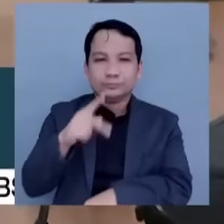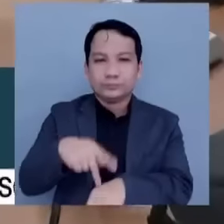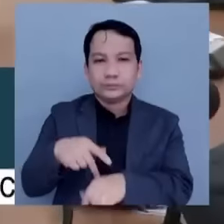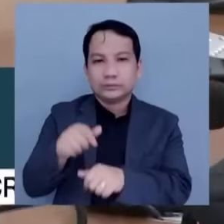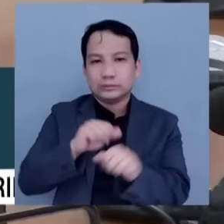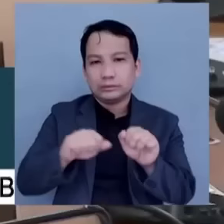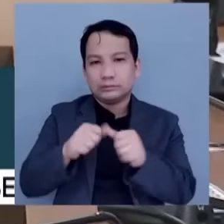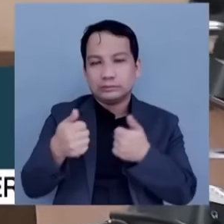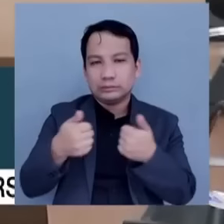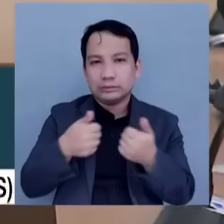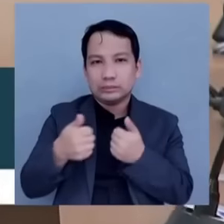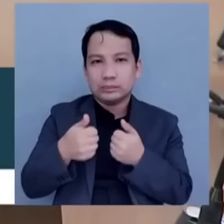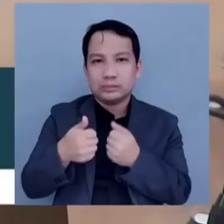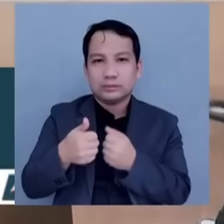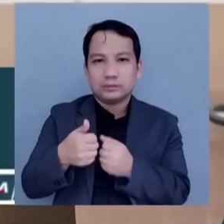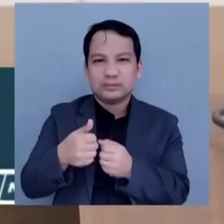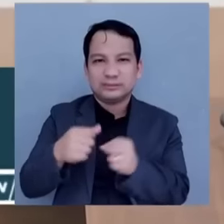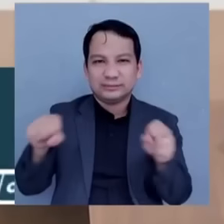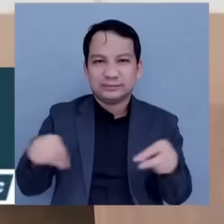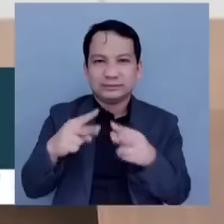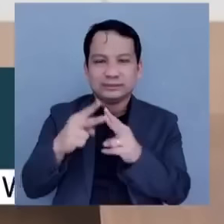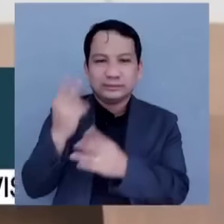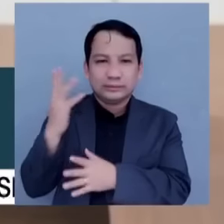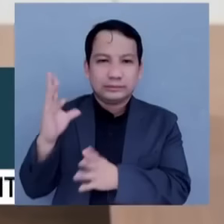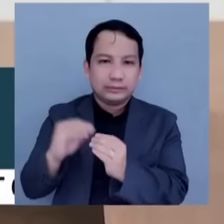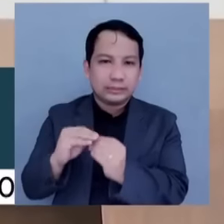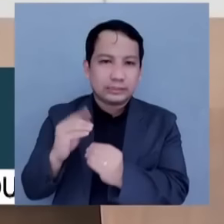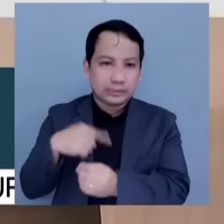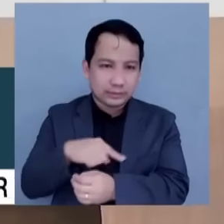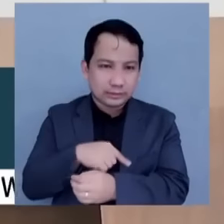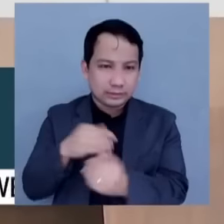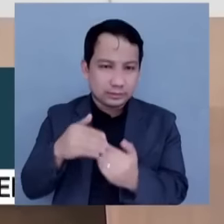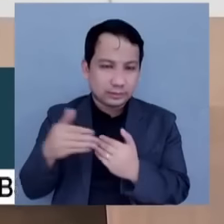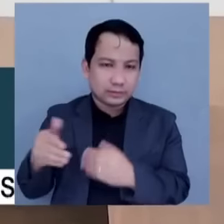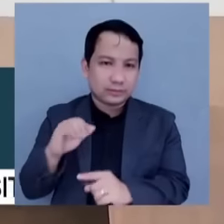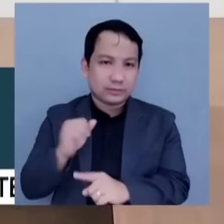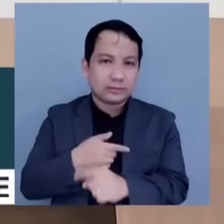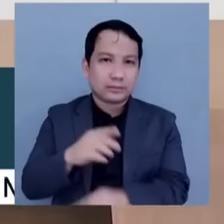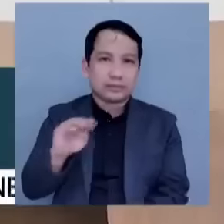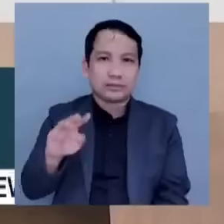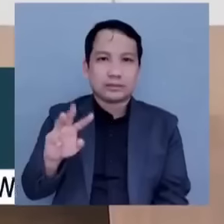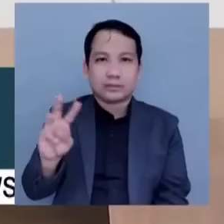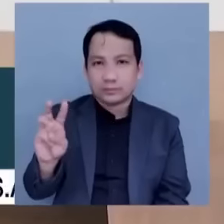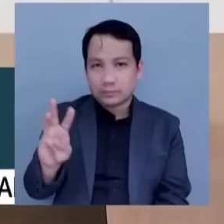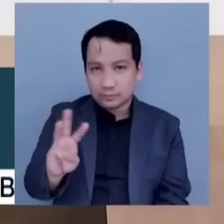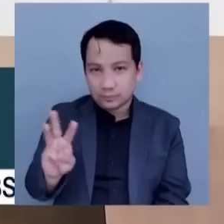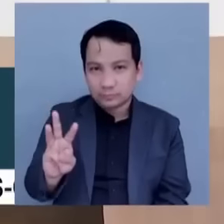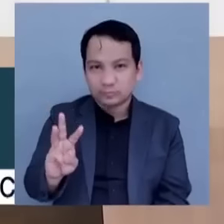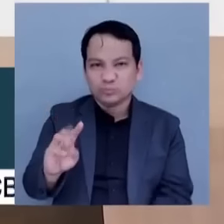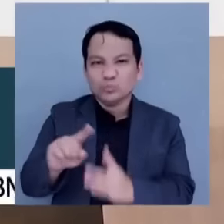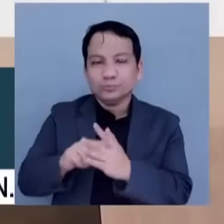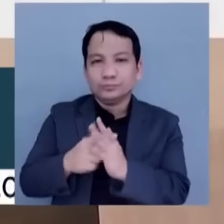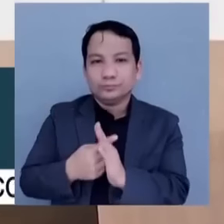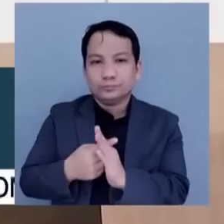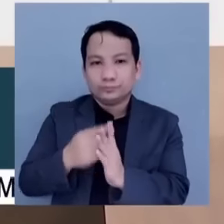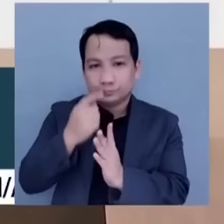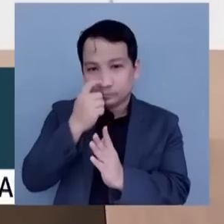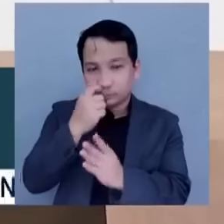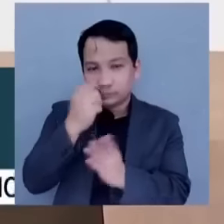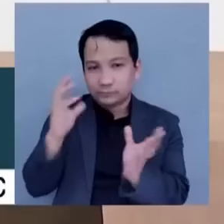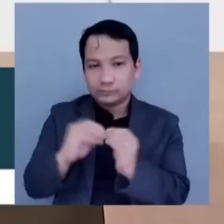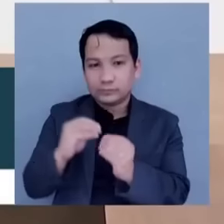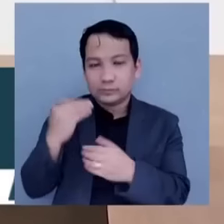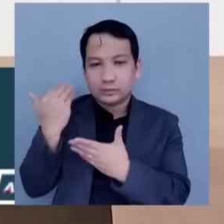competed at the Paris Olympics. Now, this parade was moved to August 14, Wednesday, from the initial date of Tuesday, a day after